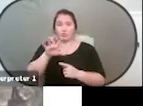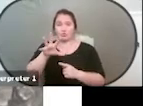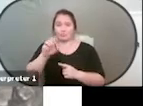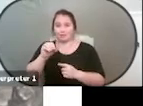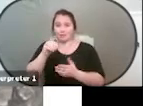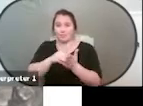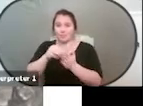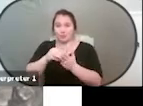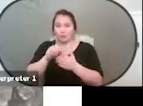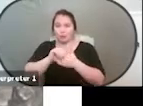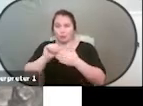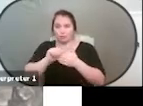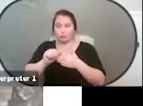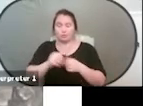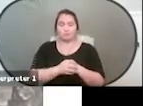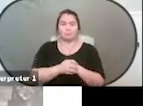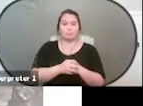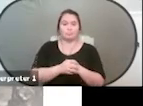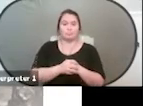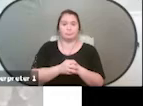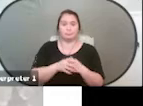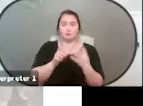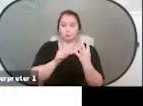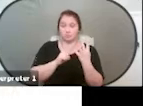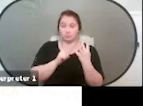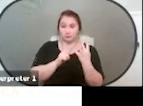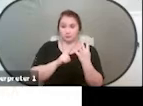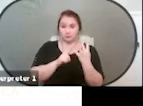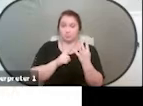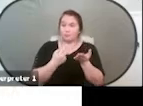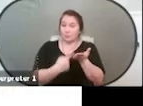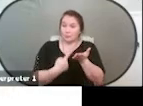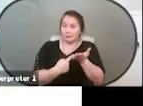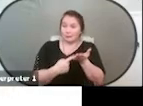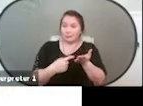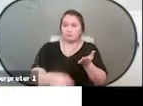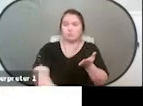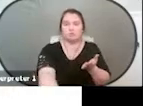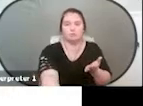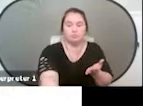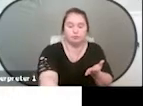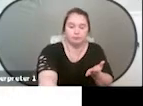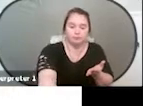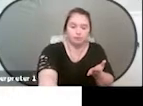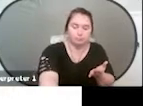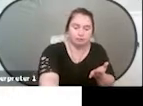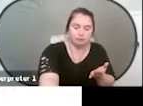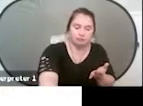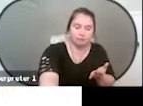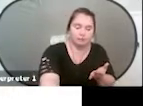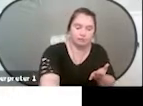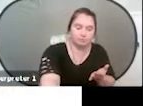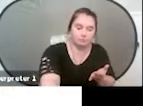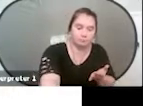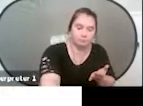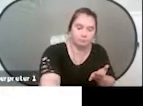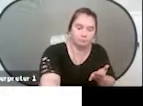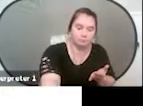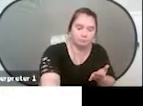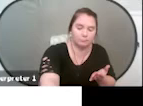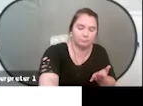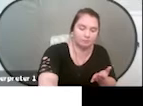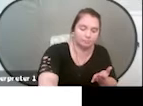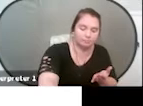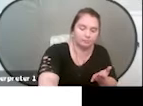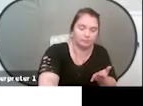And then option 4 was discussed briefly, but again, it's a bit of a challenge. This would be if there was a